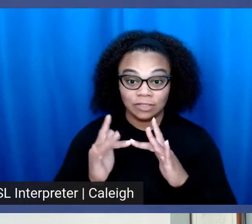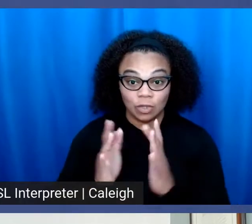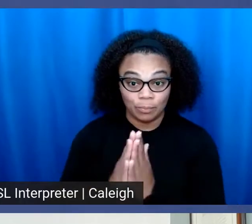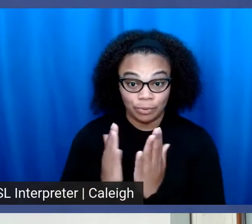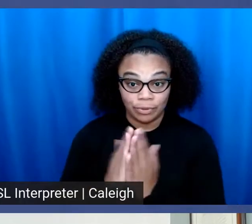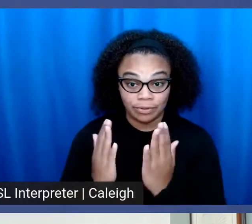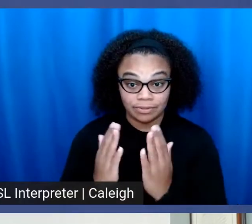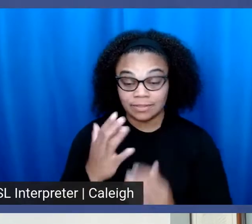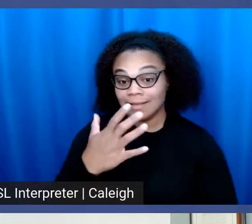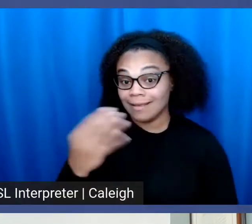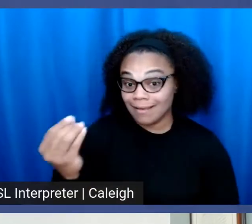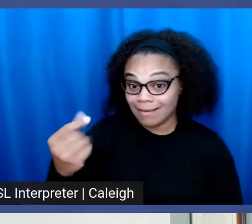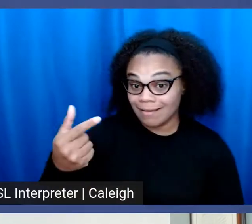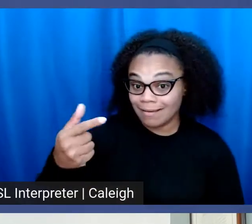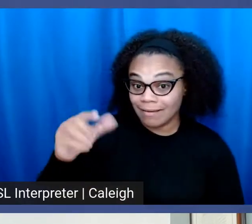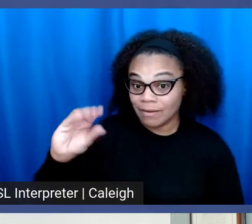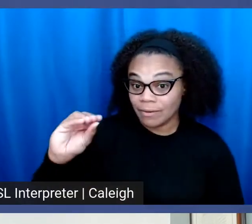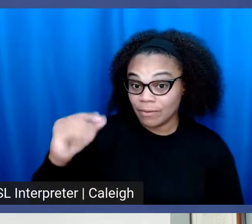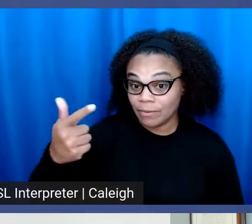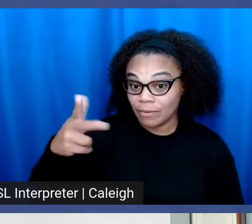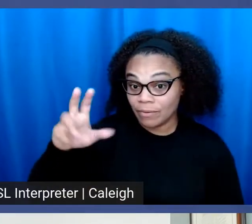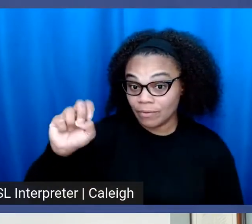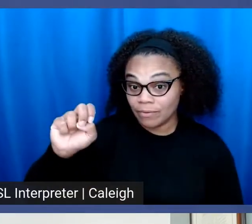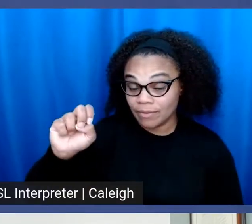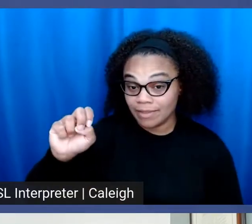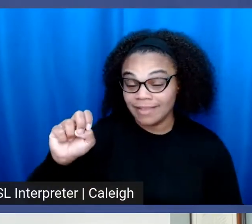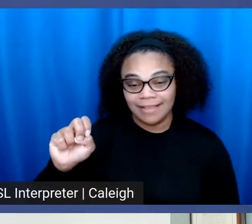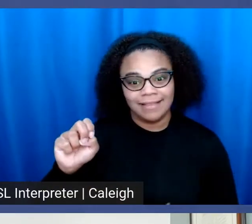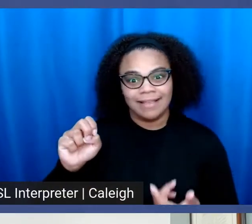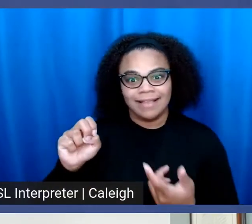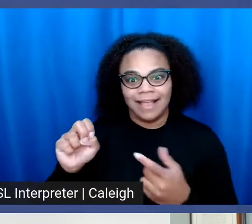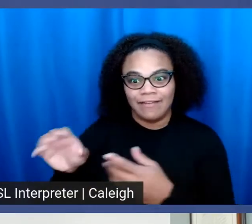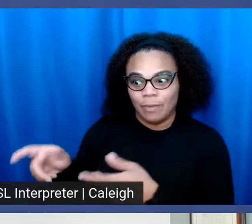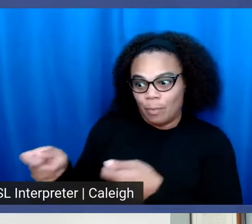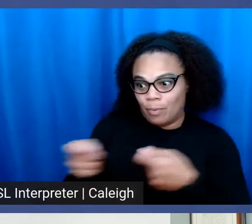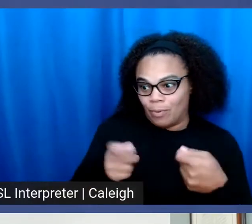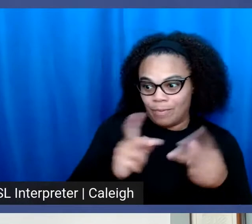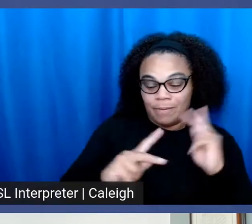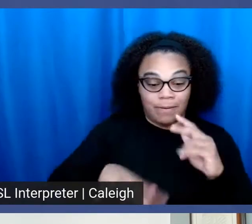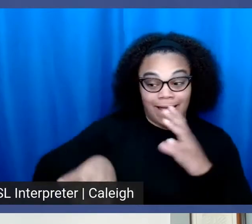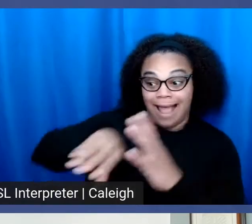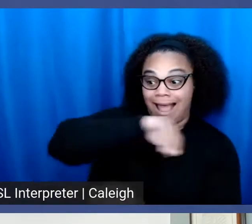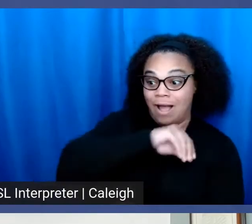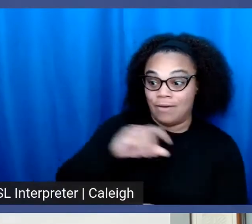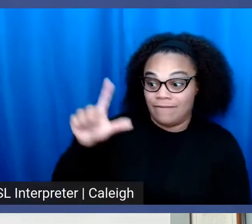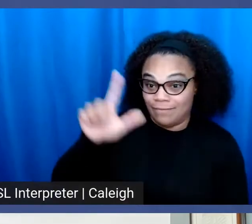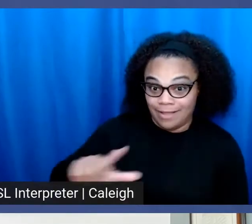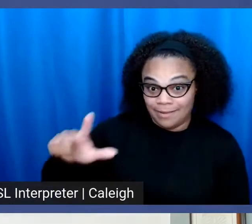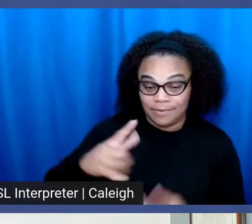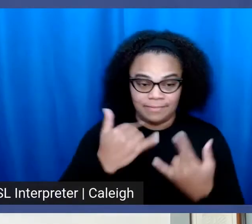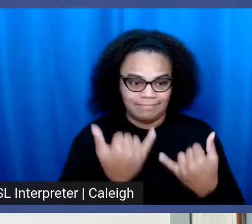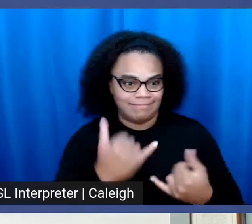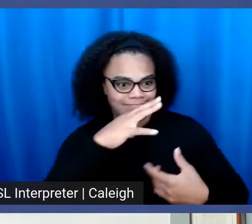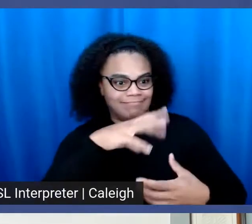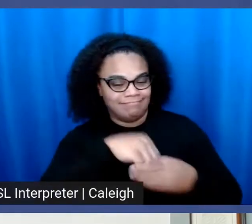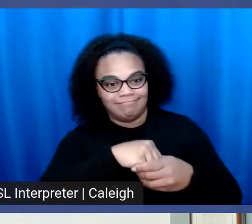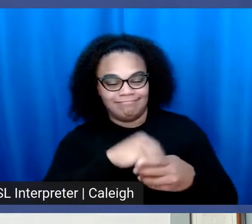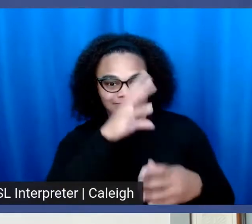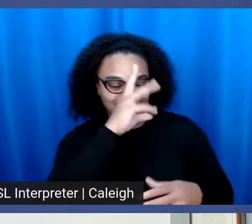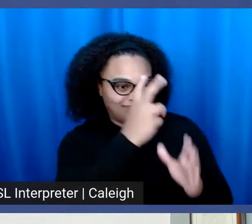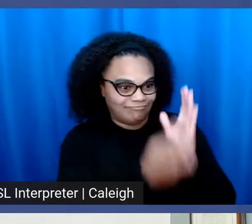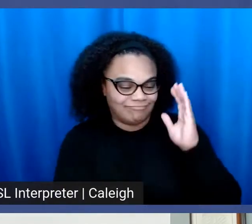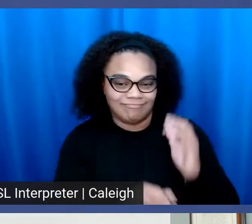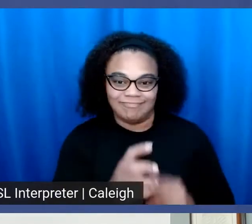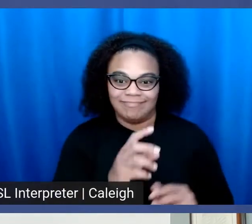taken people out of the miracle of libraries and into the world of the internet with instant access to books and